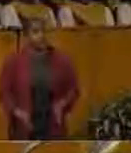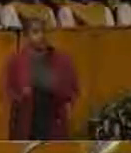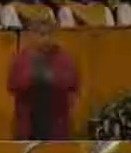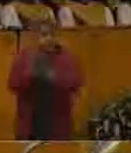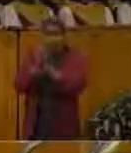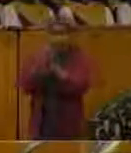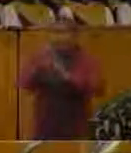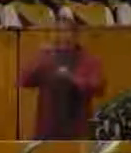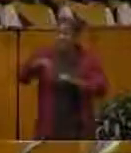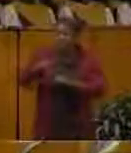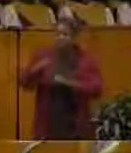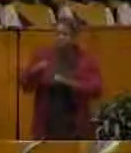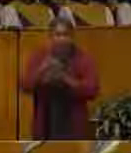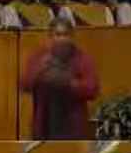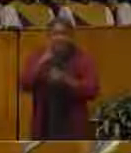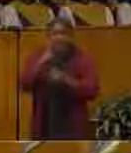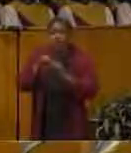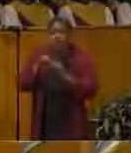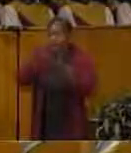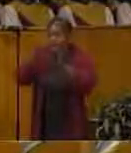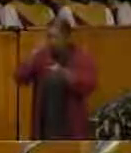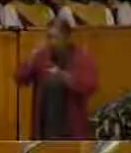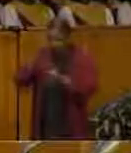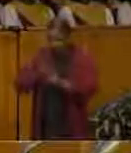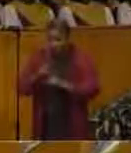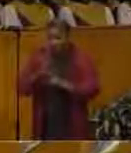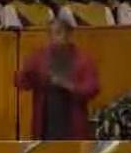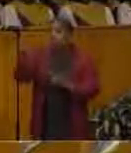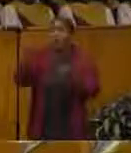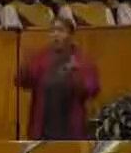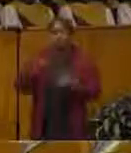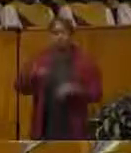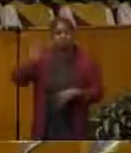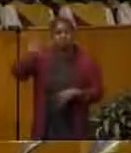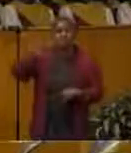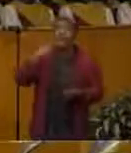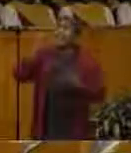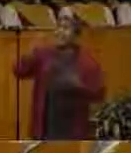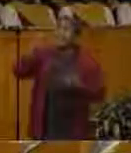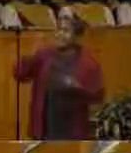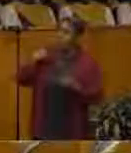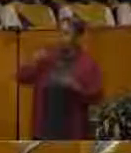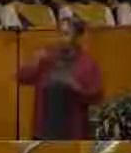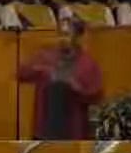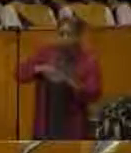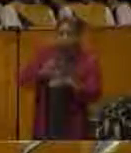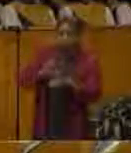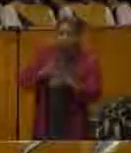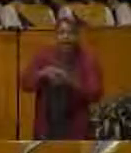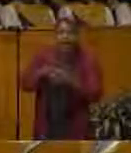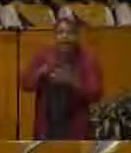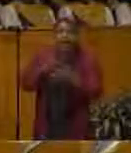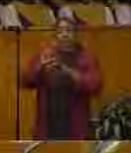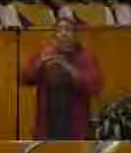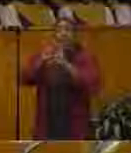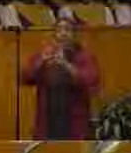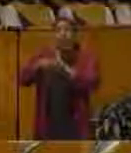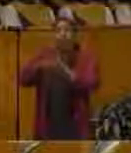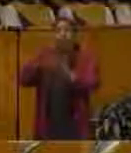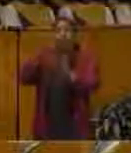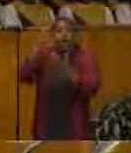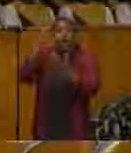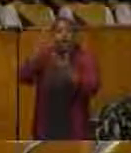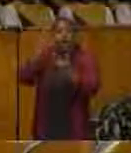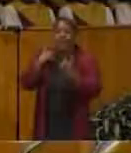This is the only thing you walk down the aisle, raise your hand and say yes to, and expect there's no